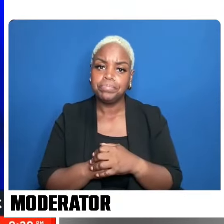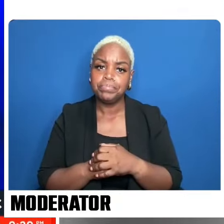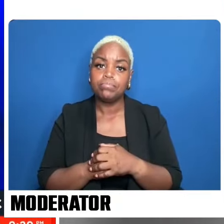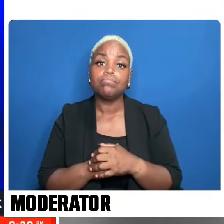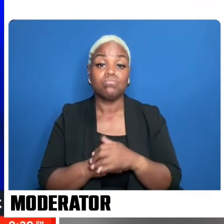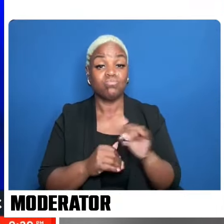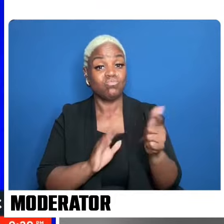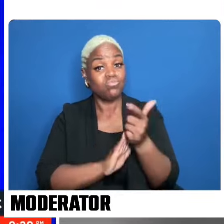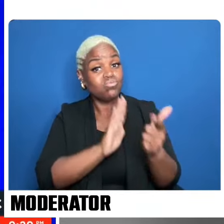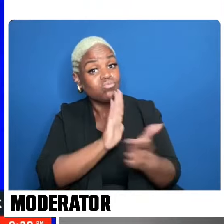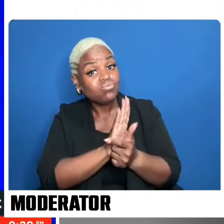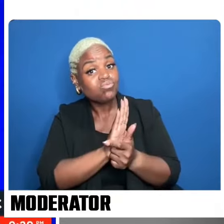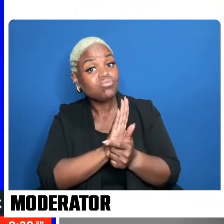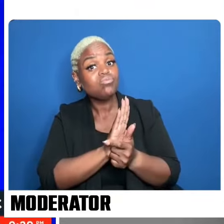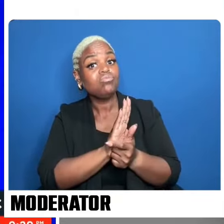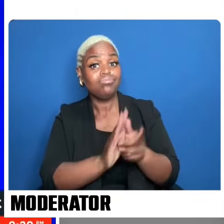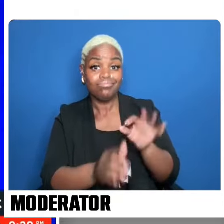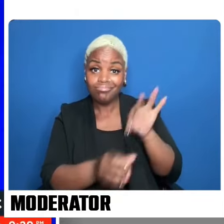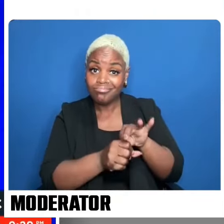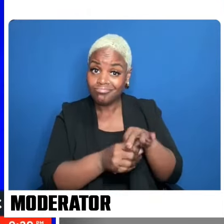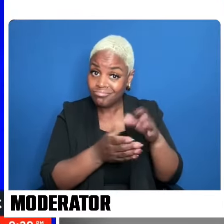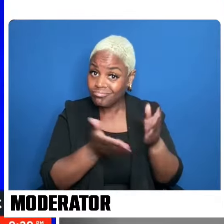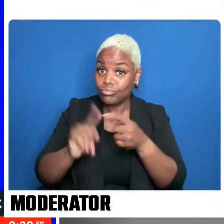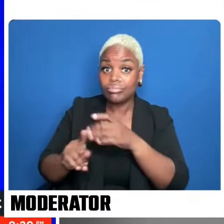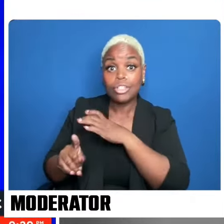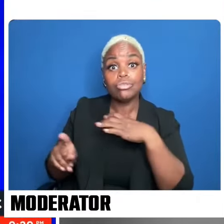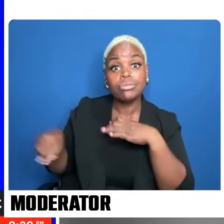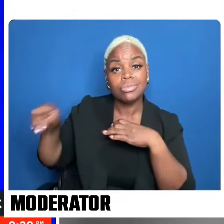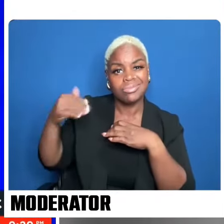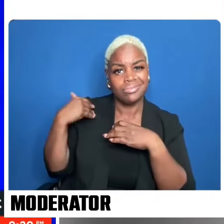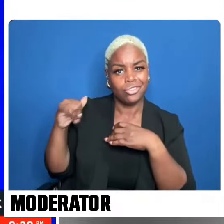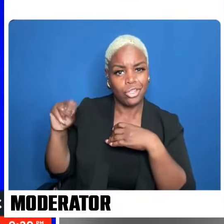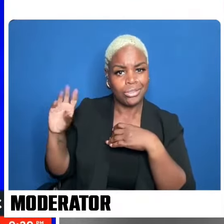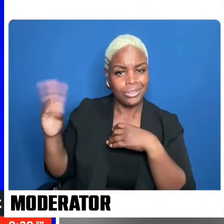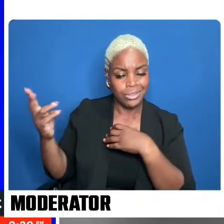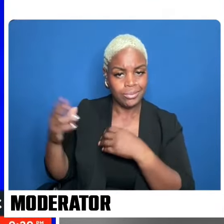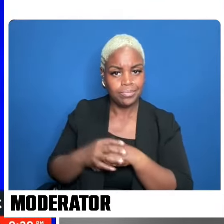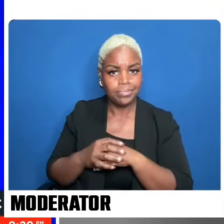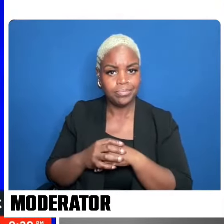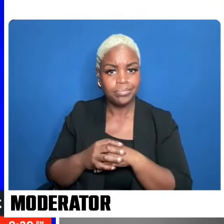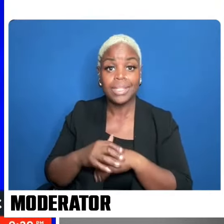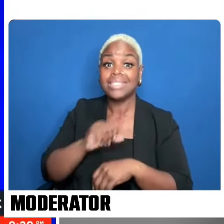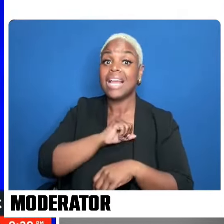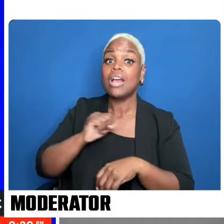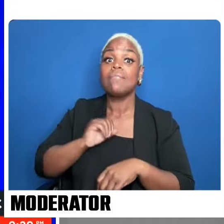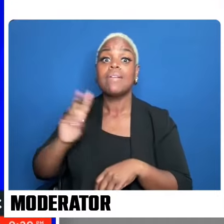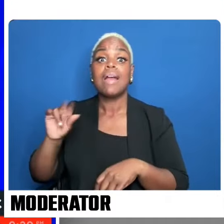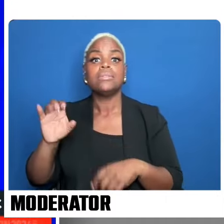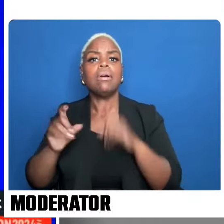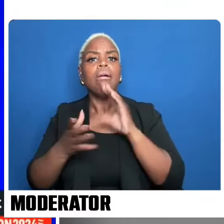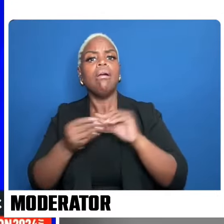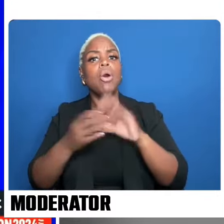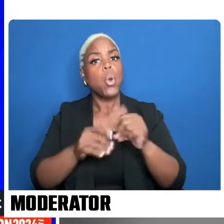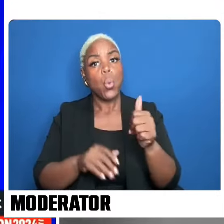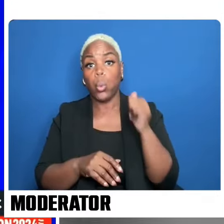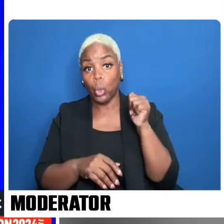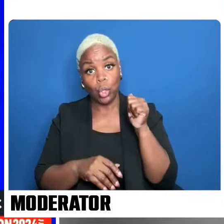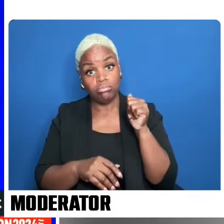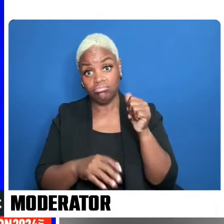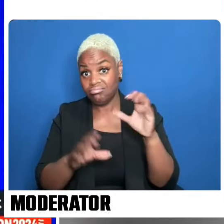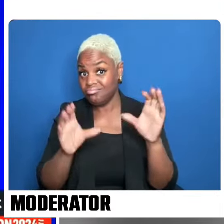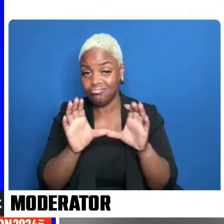Senator Vance, you have said you would not have certified the last presidential election and would have asked the states to submit alternative